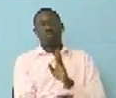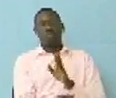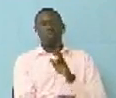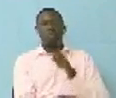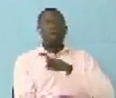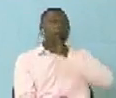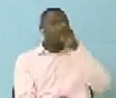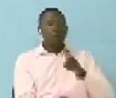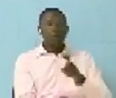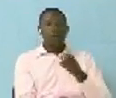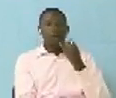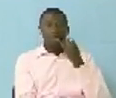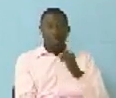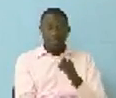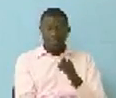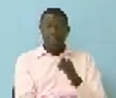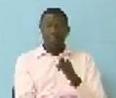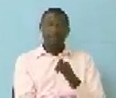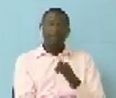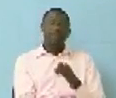The question is